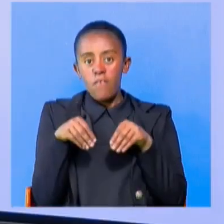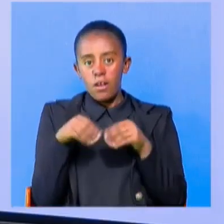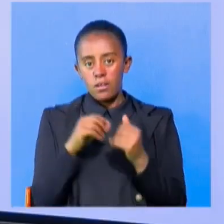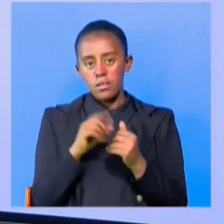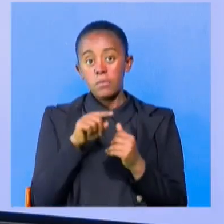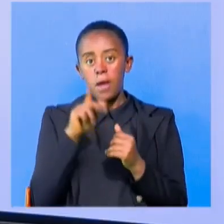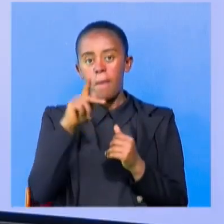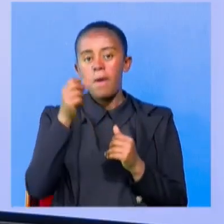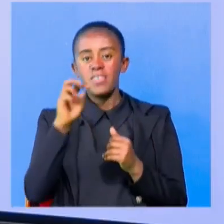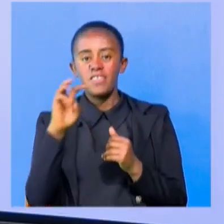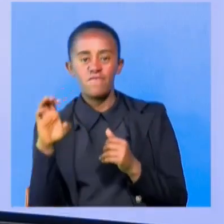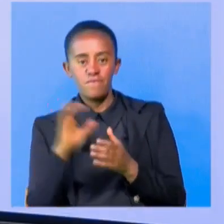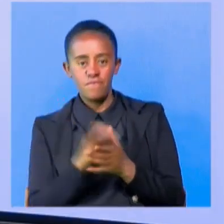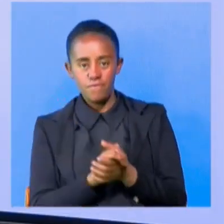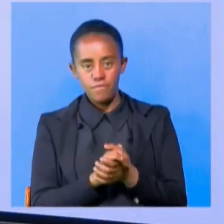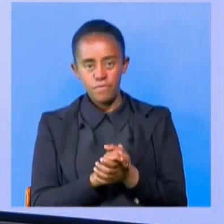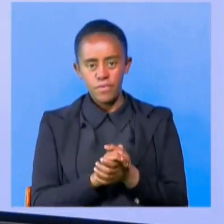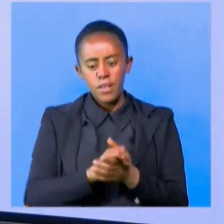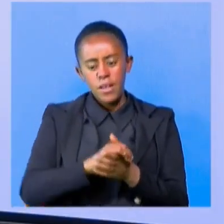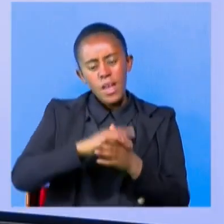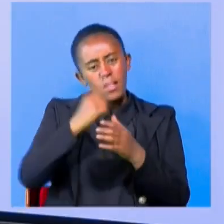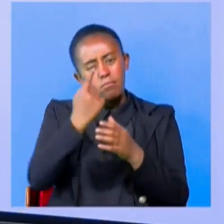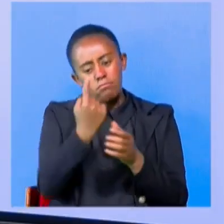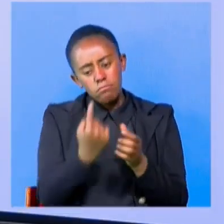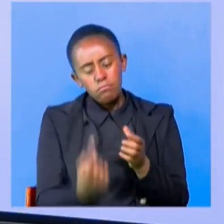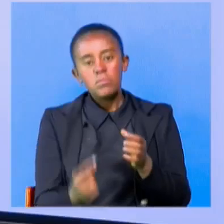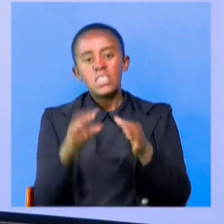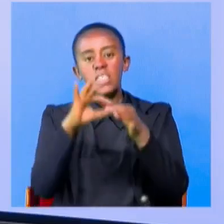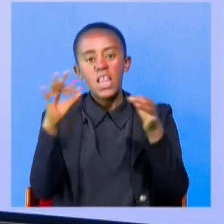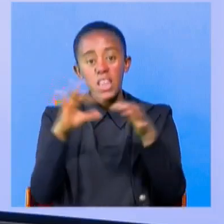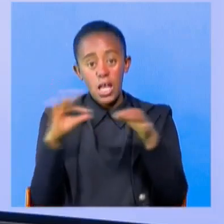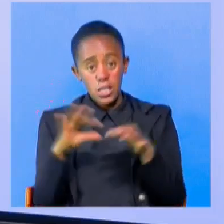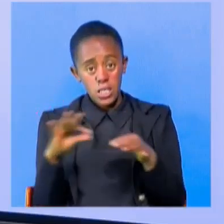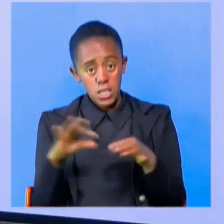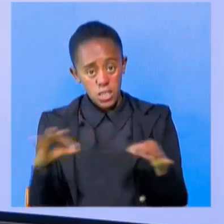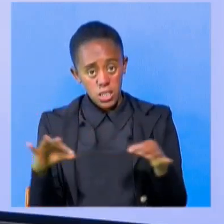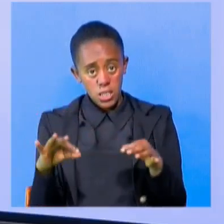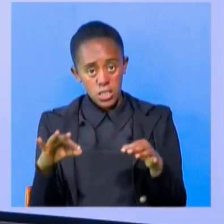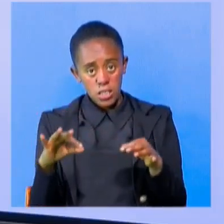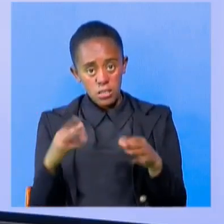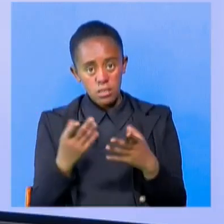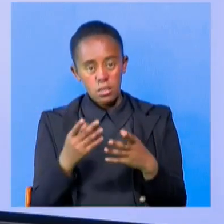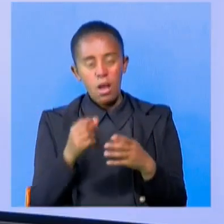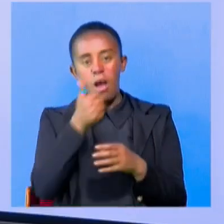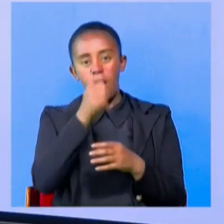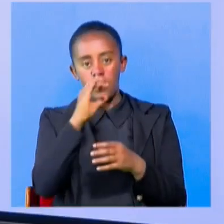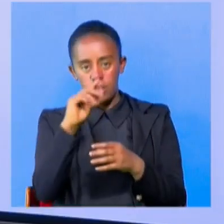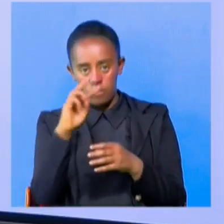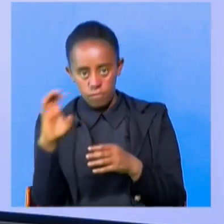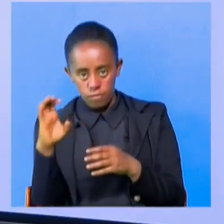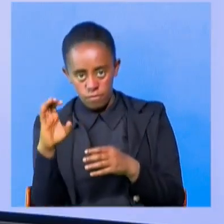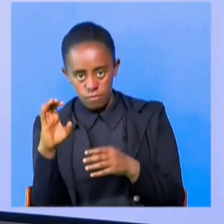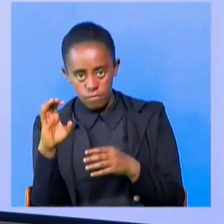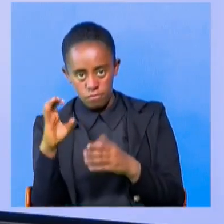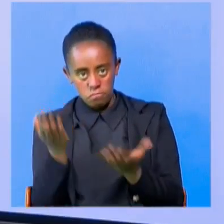Passive. Every sentence which is consisted of active, it